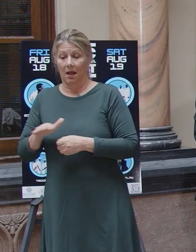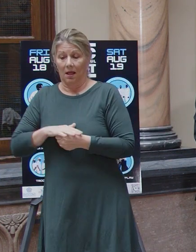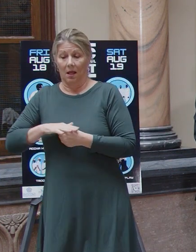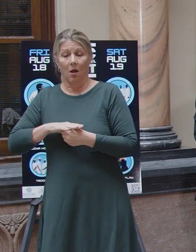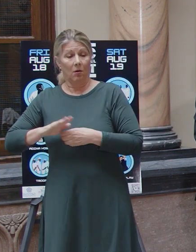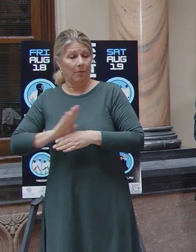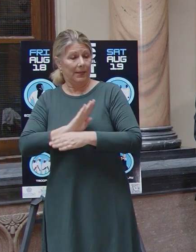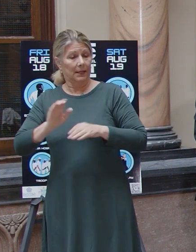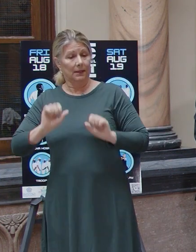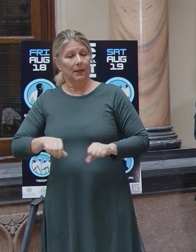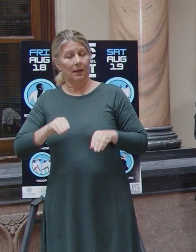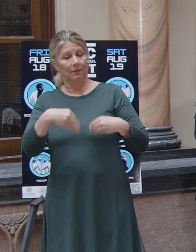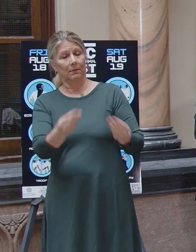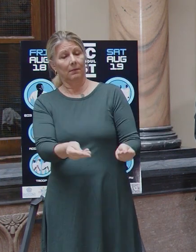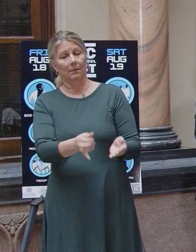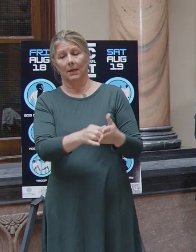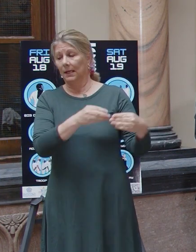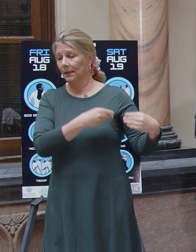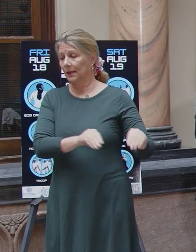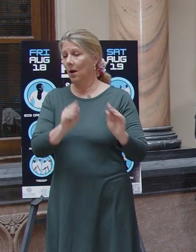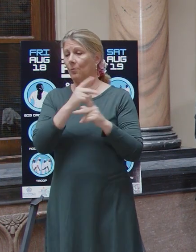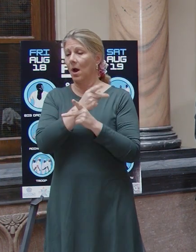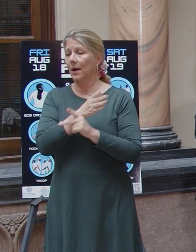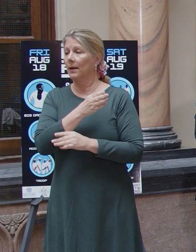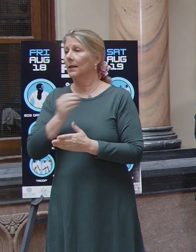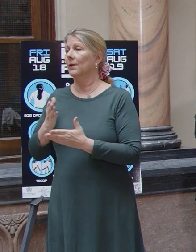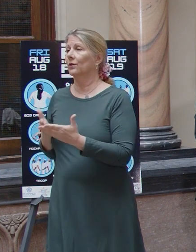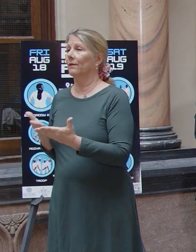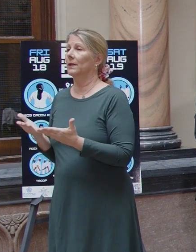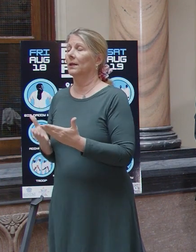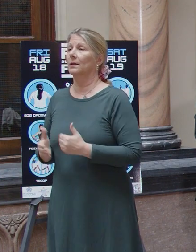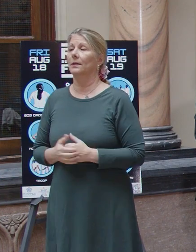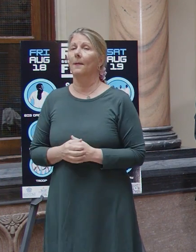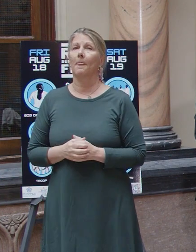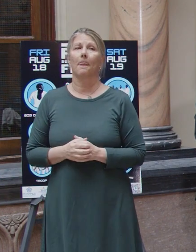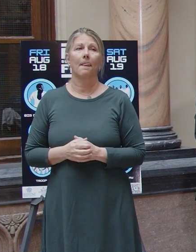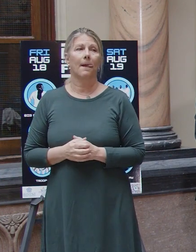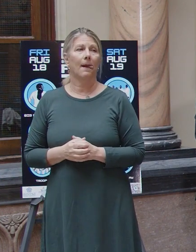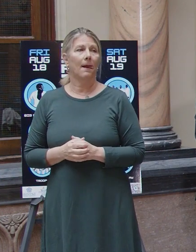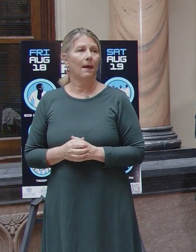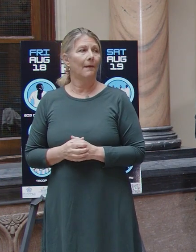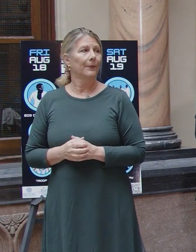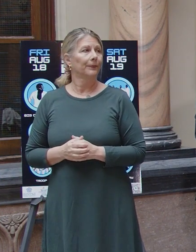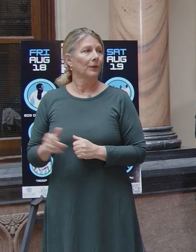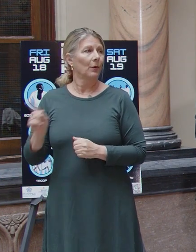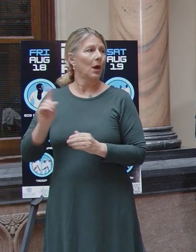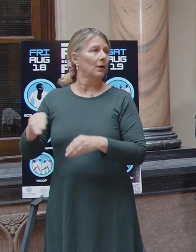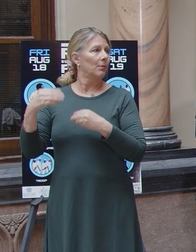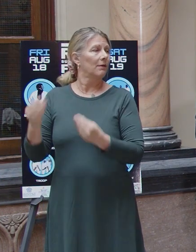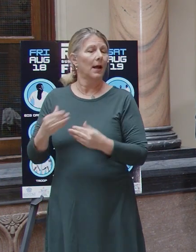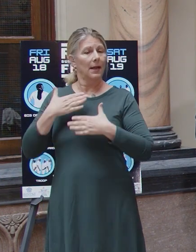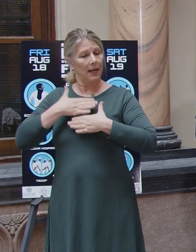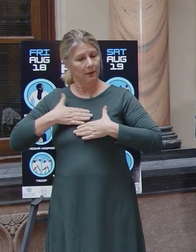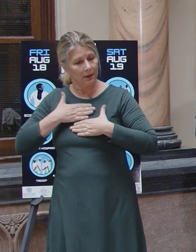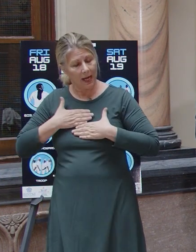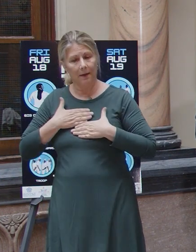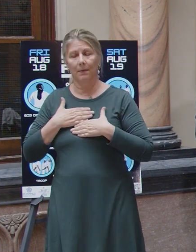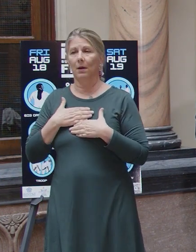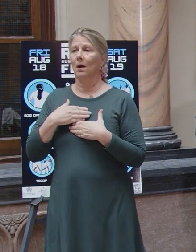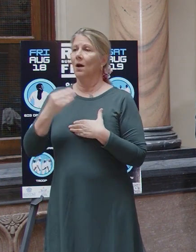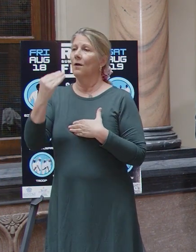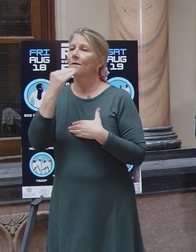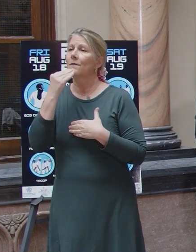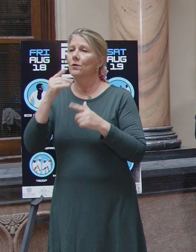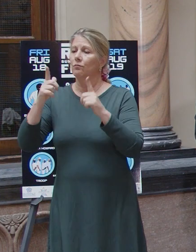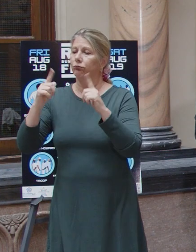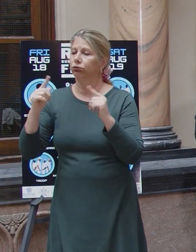products and promote their programs and services. And we also provide entertainment and variety of food and